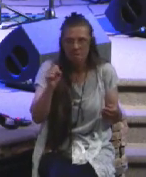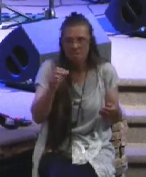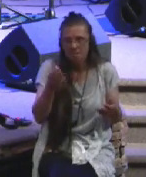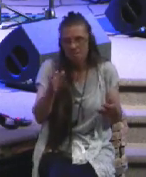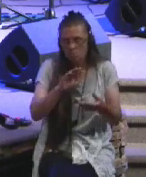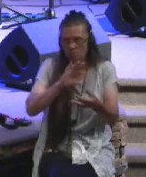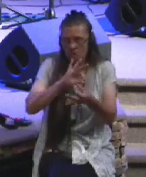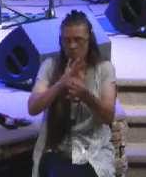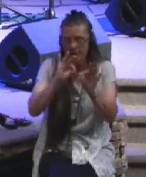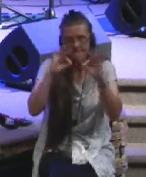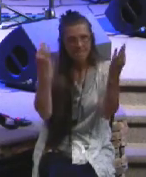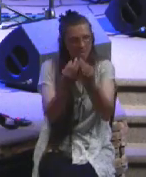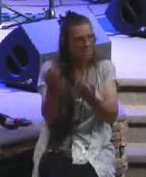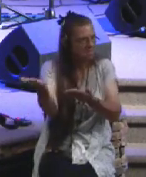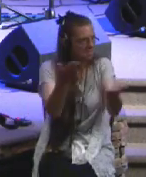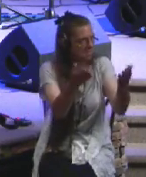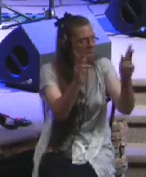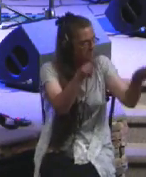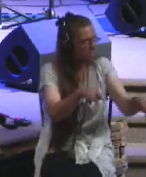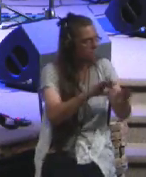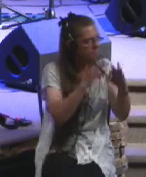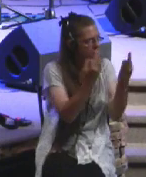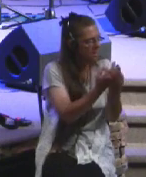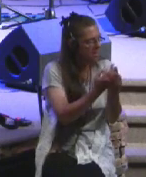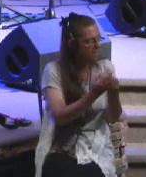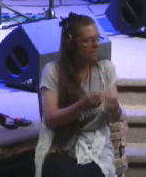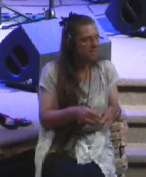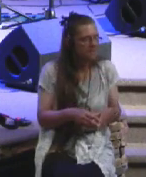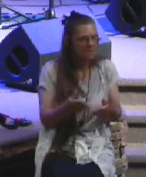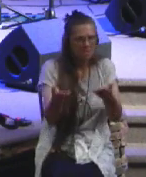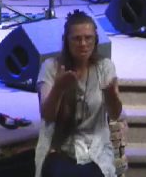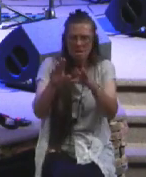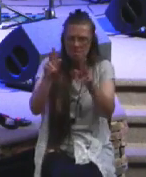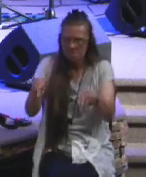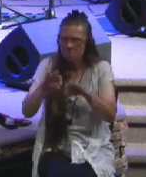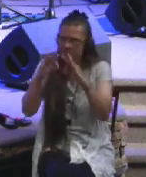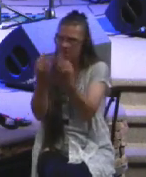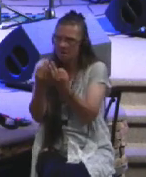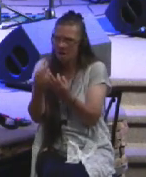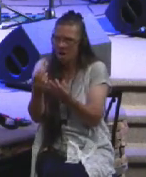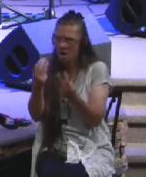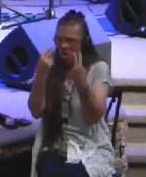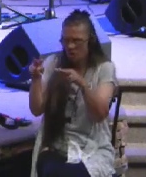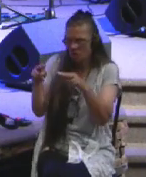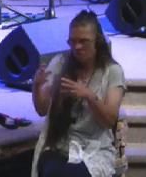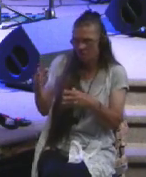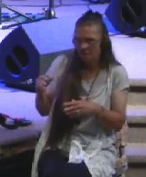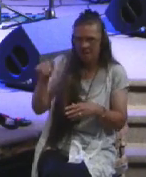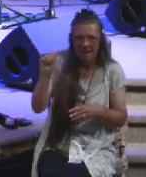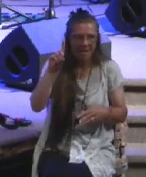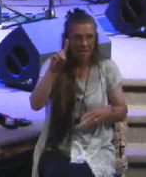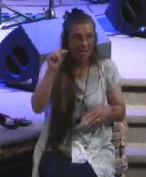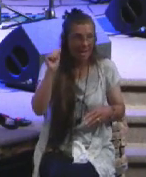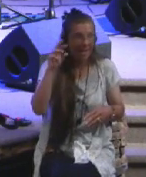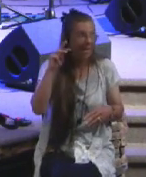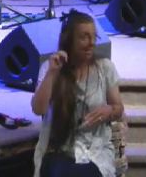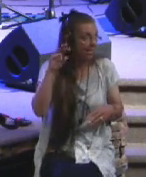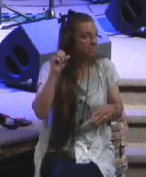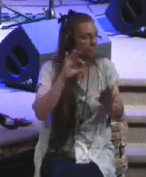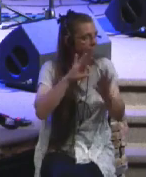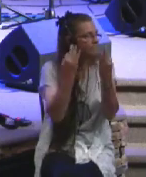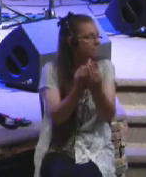some people's families, this is for another generation, but some people's families look a little more like the Adams family